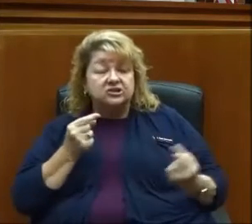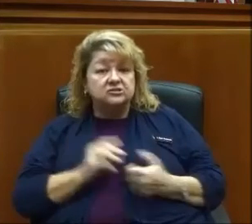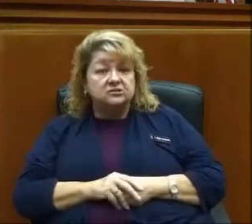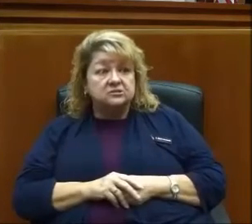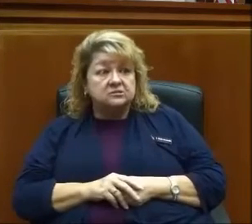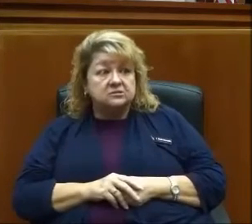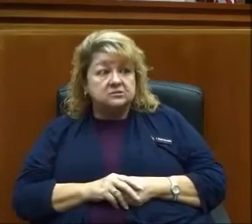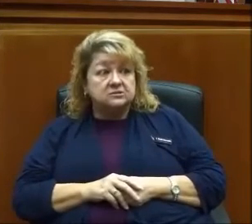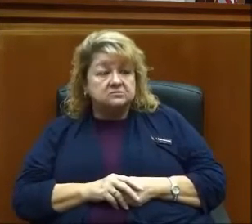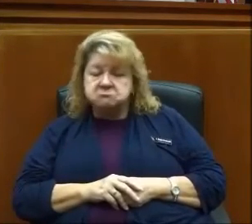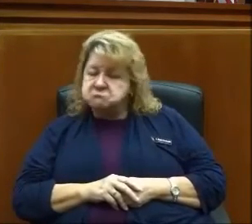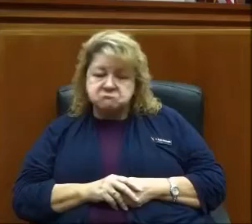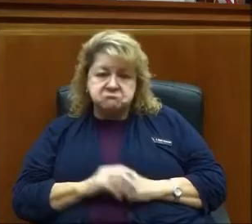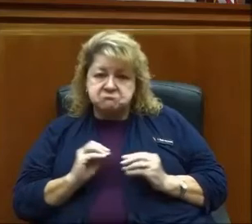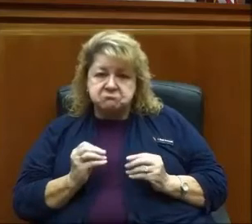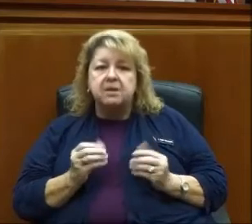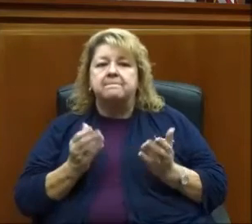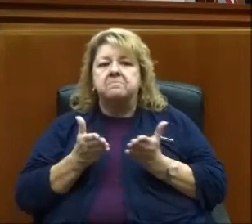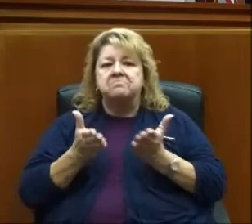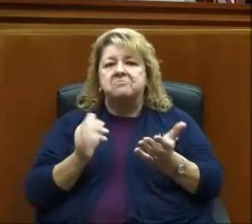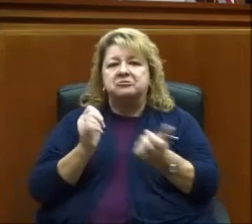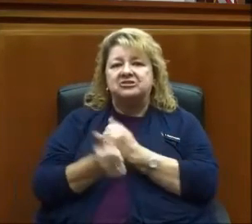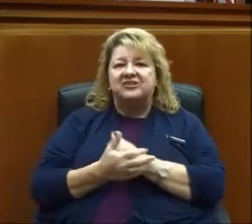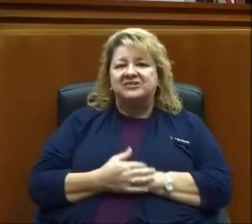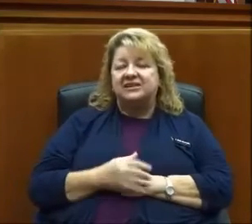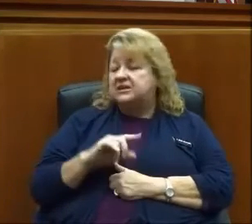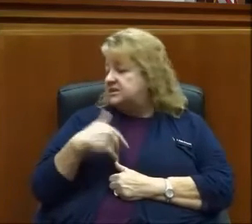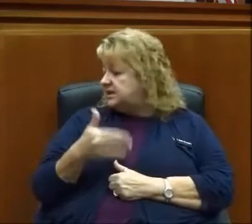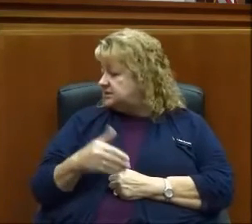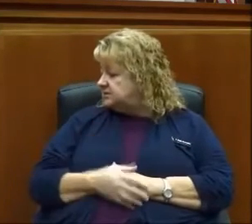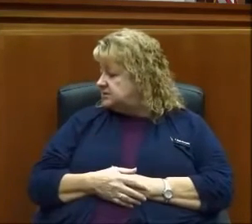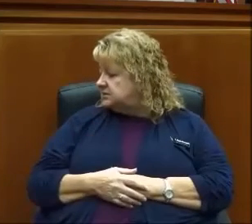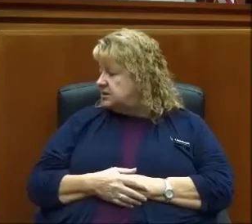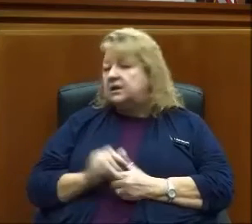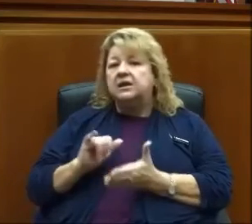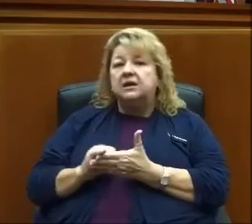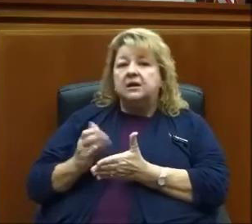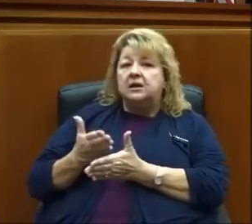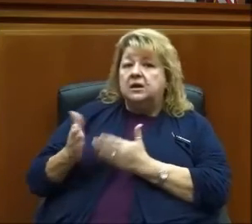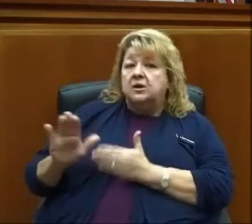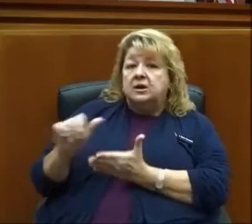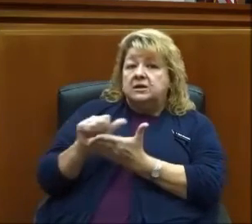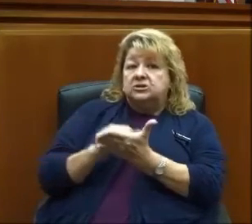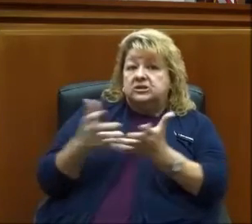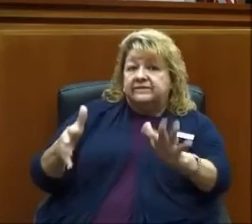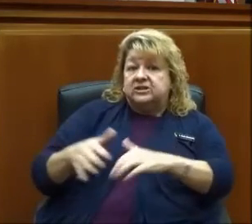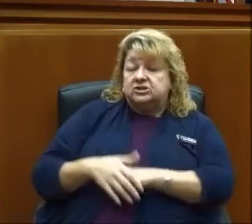Seeing none, motion carries. Next item. That concludes your agenda.